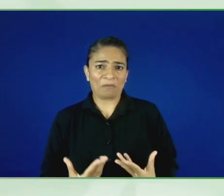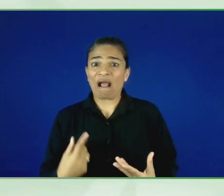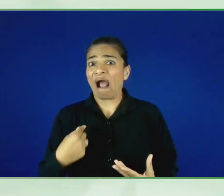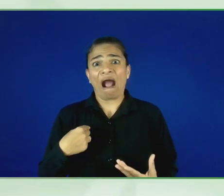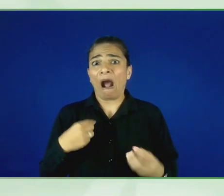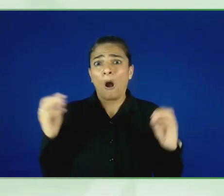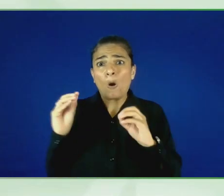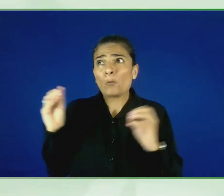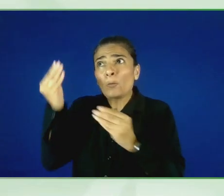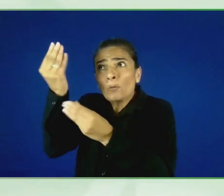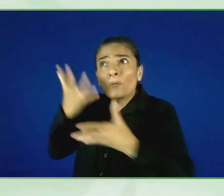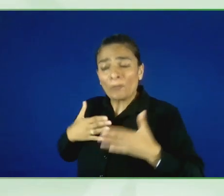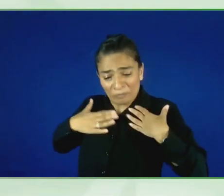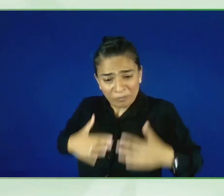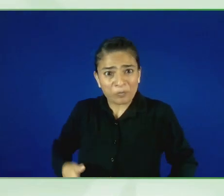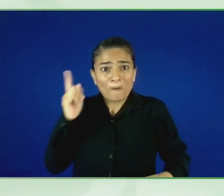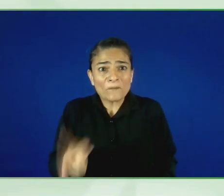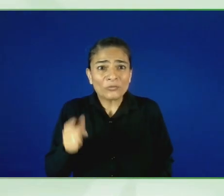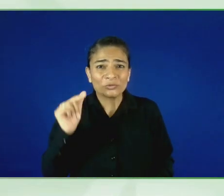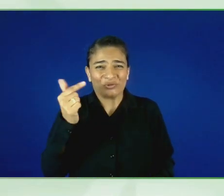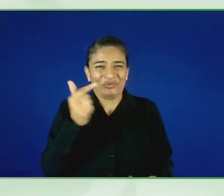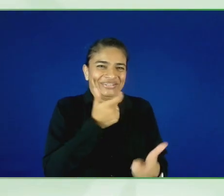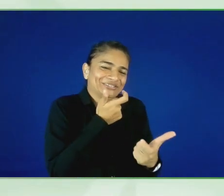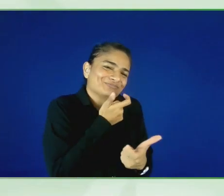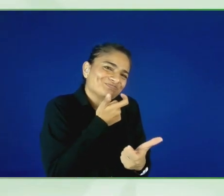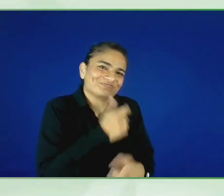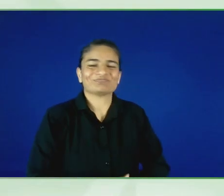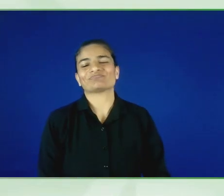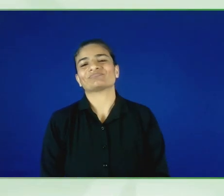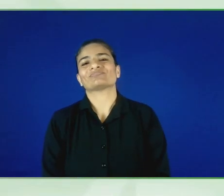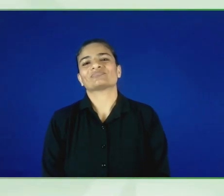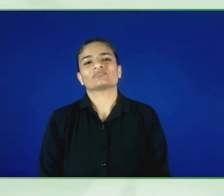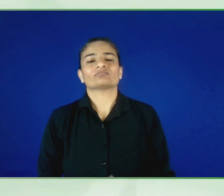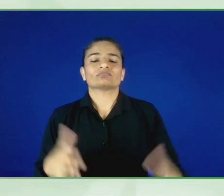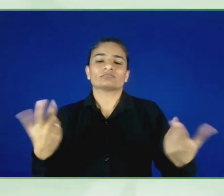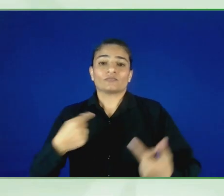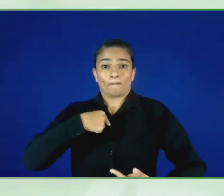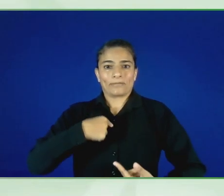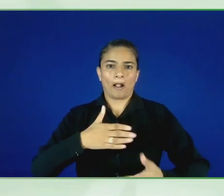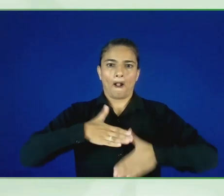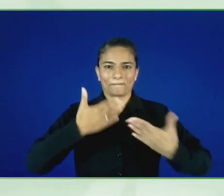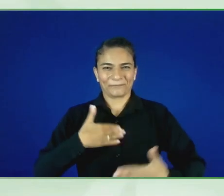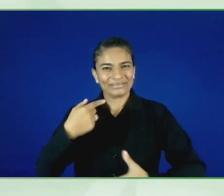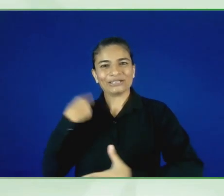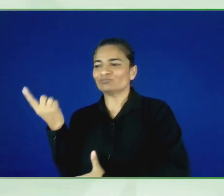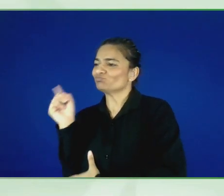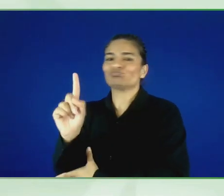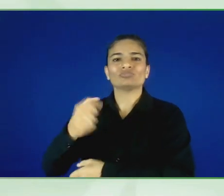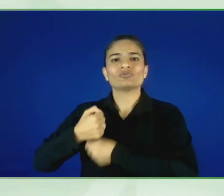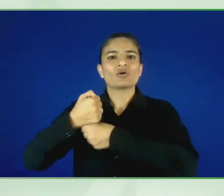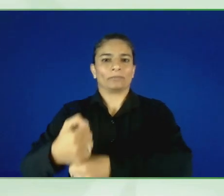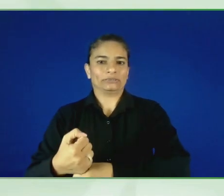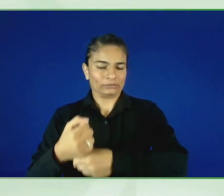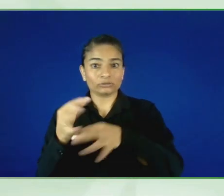I have the pleasure of representing Valuable 500 today. You've heard from our founder, Caroline. I think goes